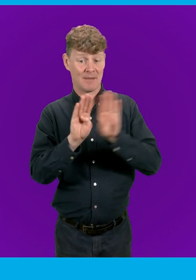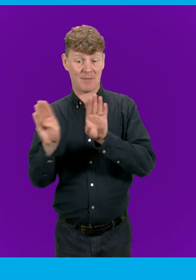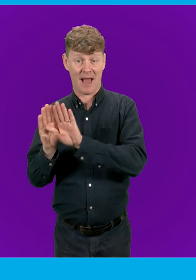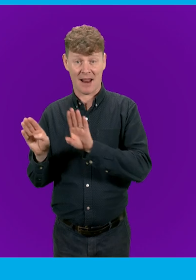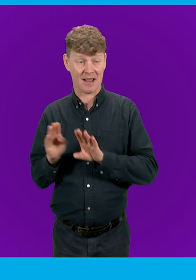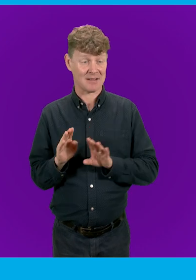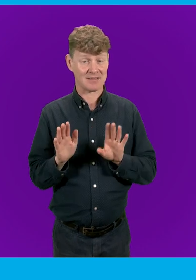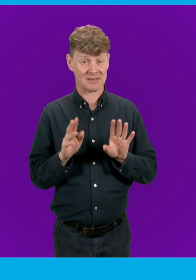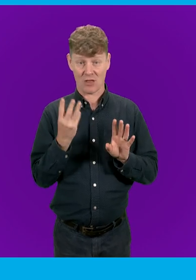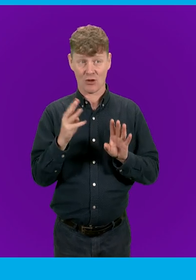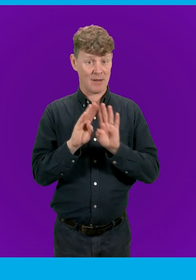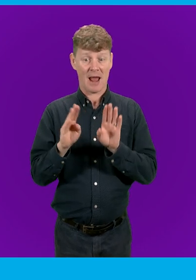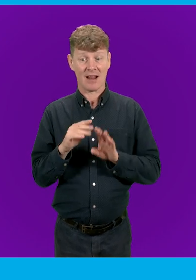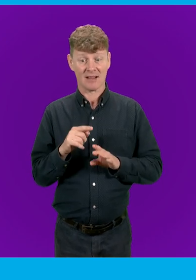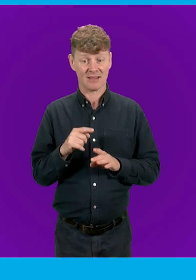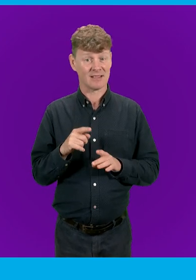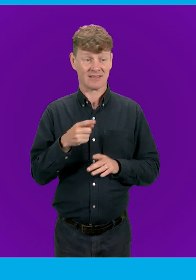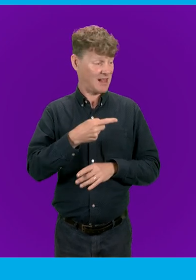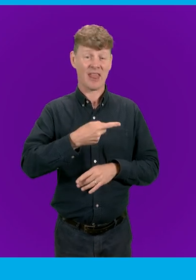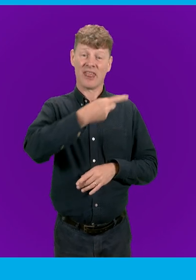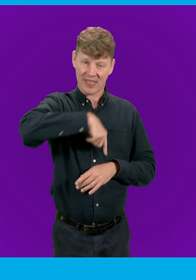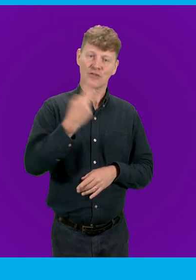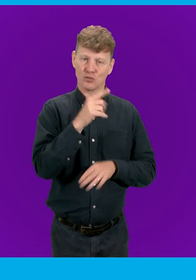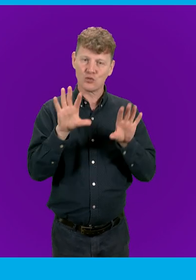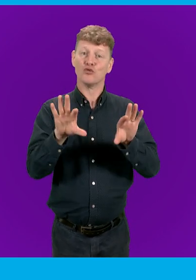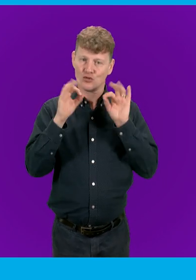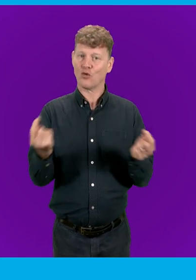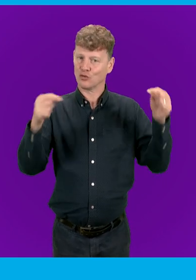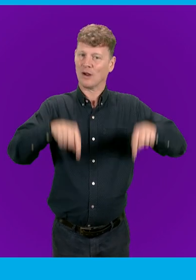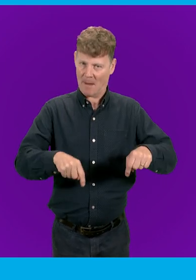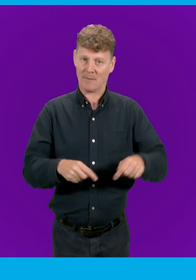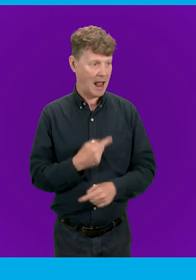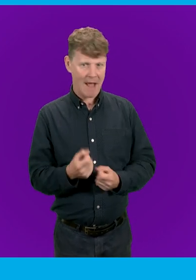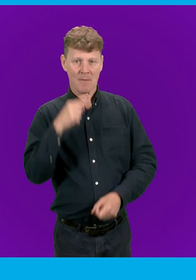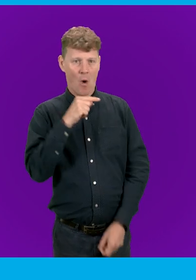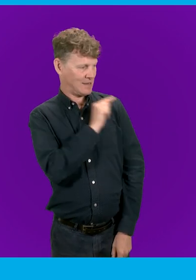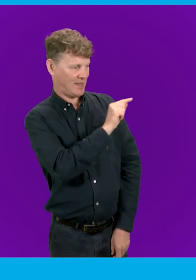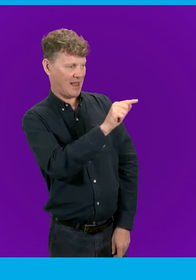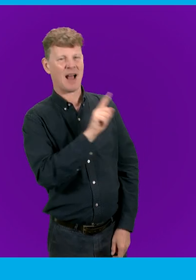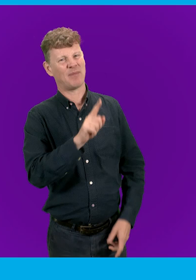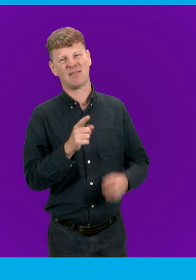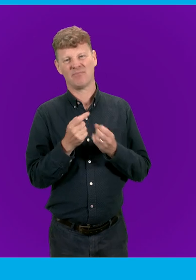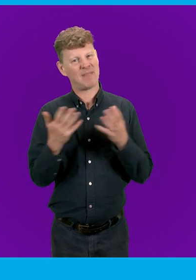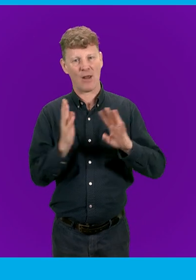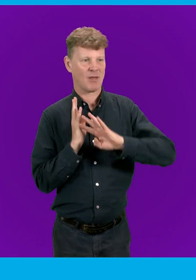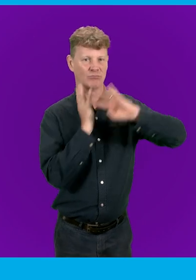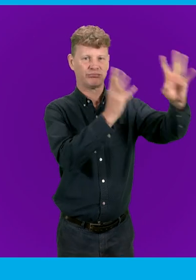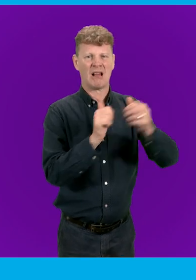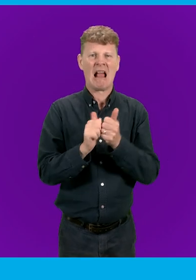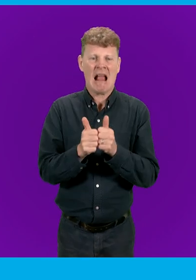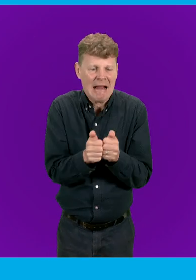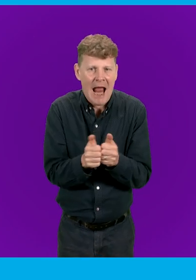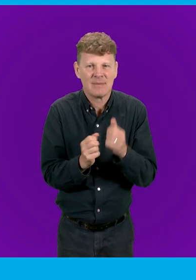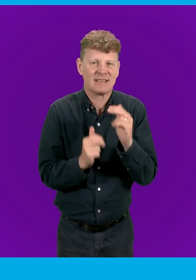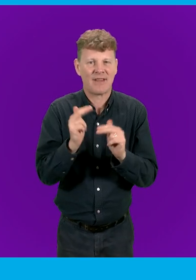say this before, but this is who chose to come to the consent one, and we do have boys with us, but they're in the games development or whatever that one is, which is